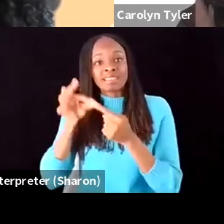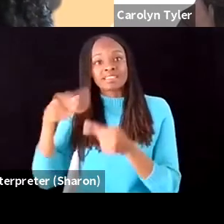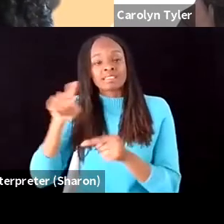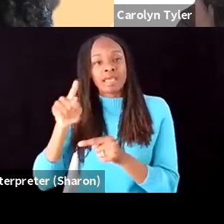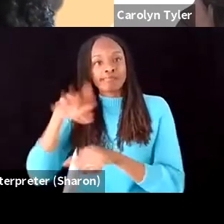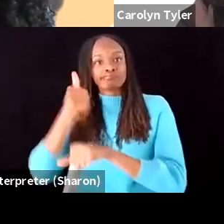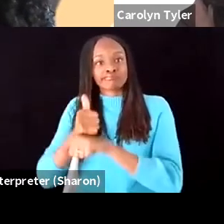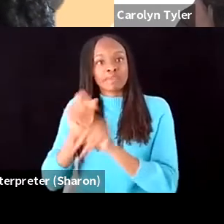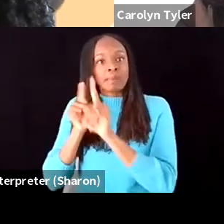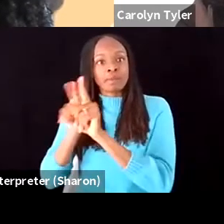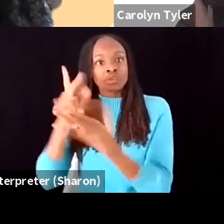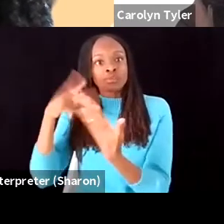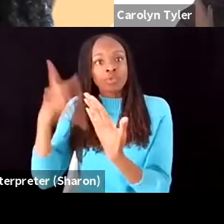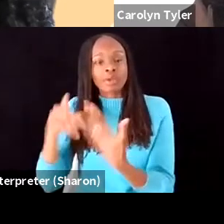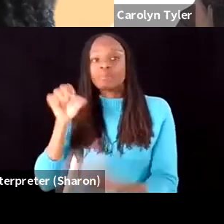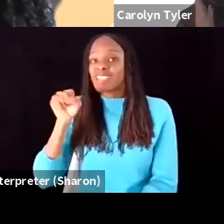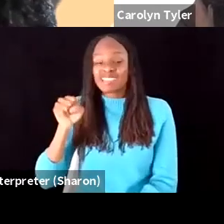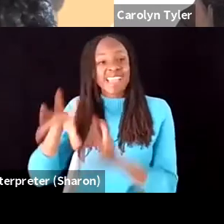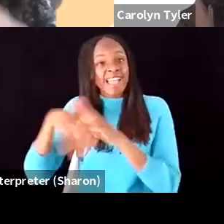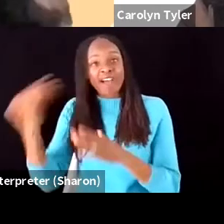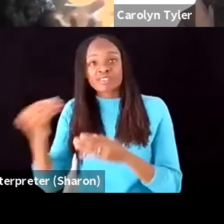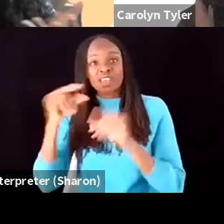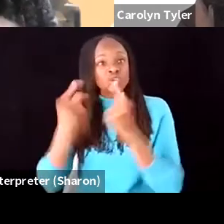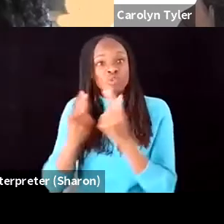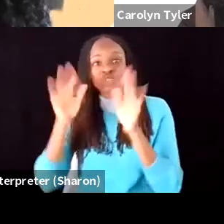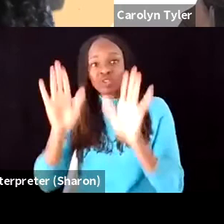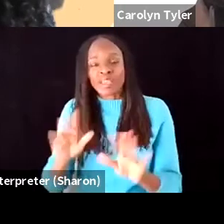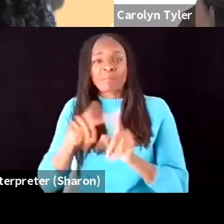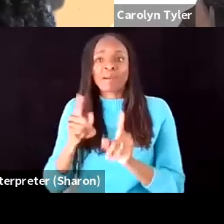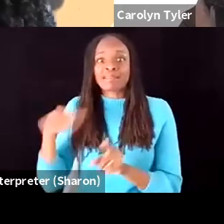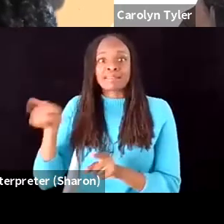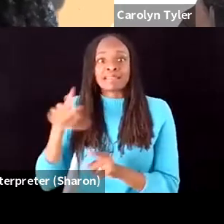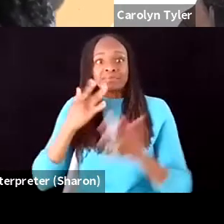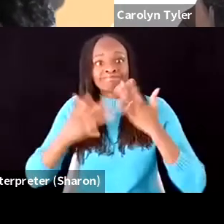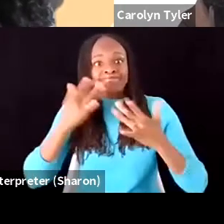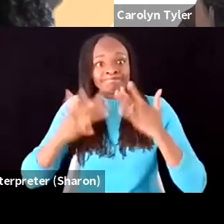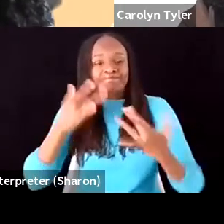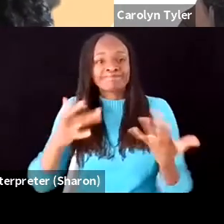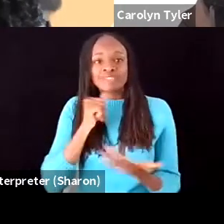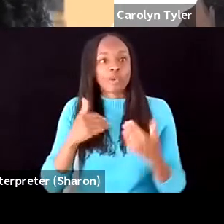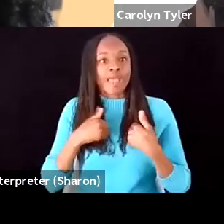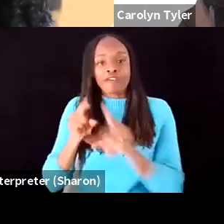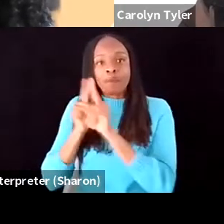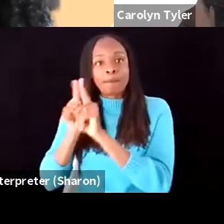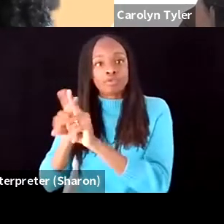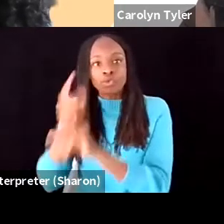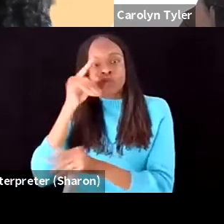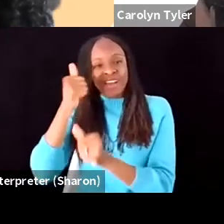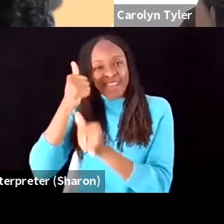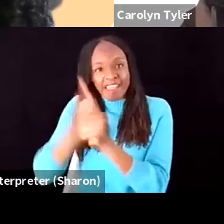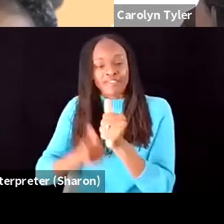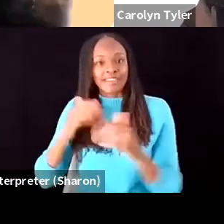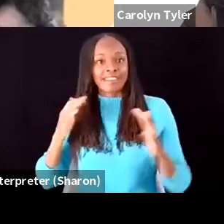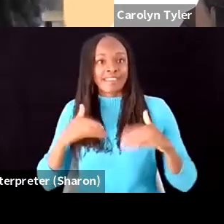as great as other outside groups are, they also are stretched thin. You know, they don't have mentors for every young journalist in